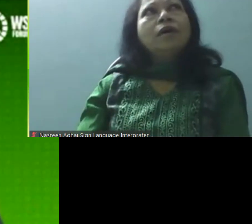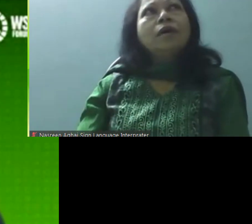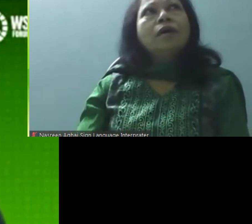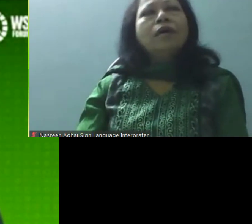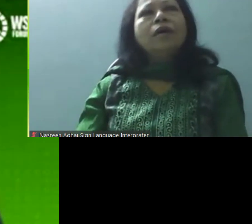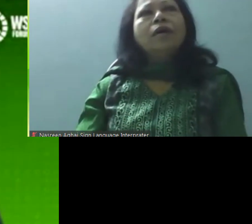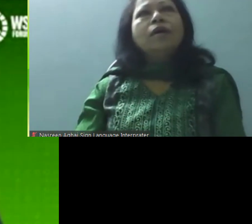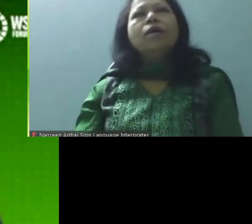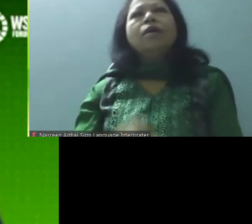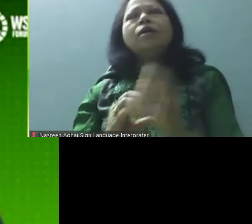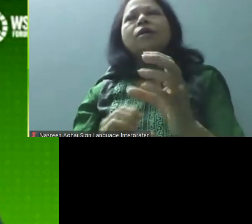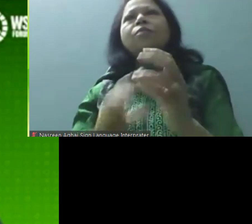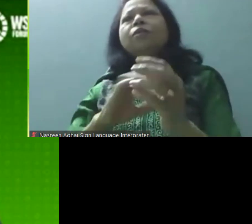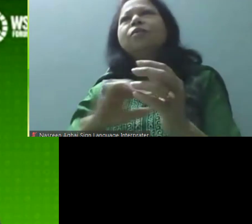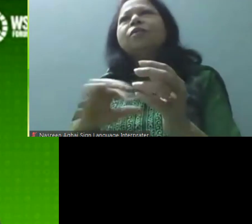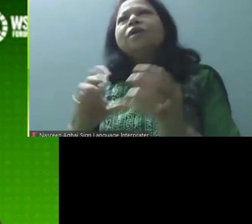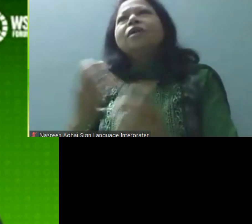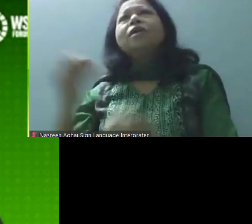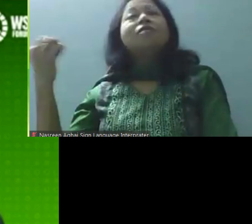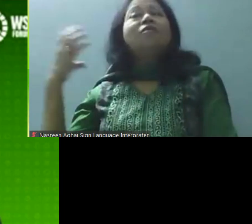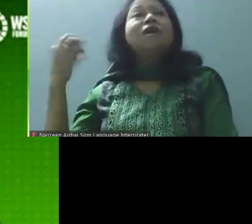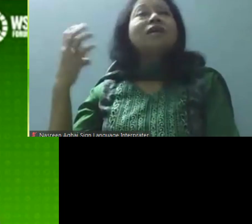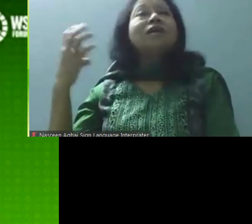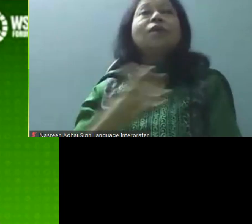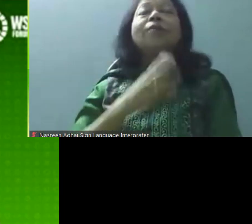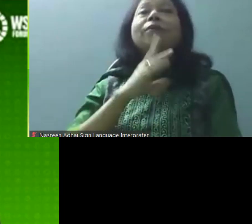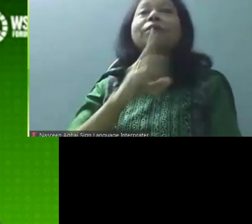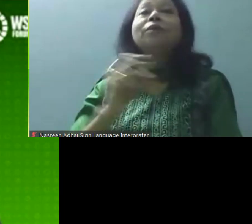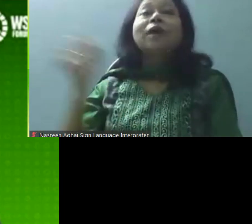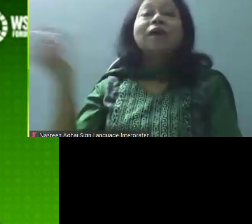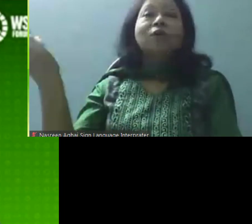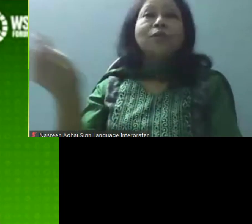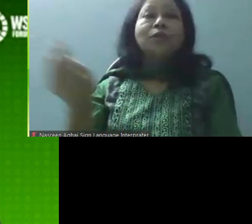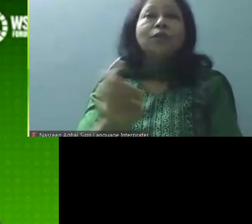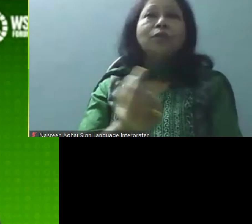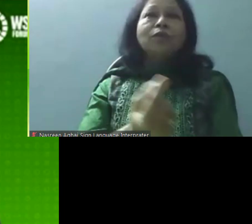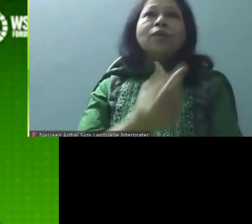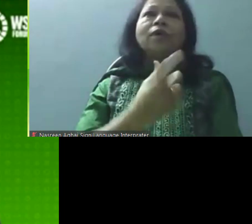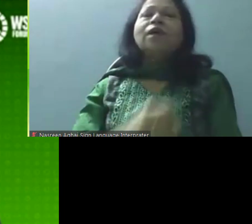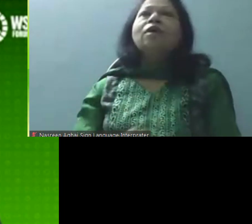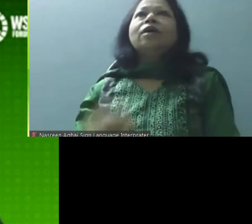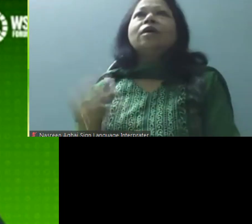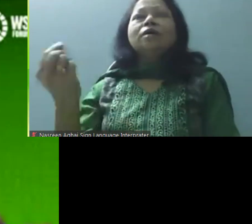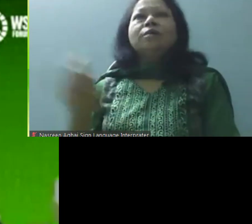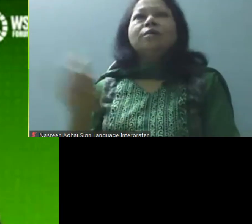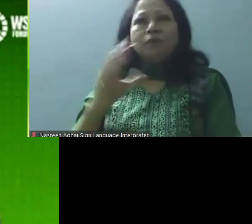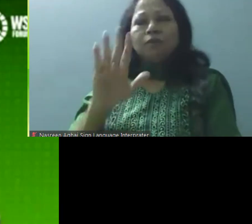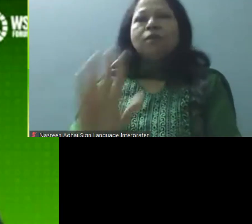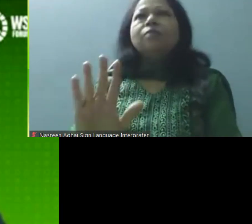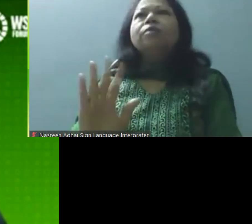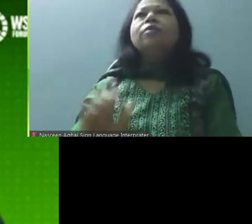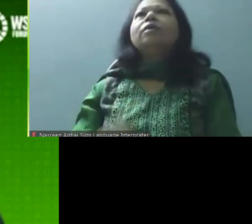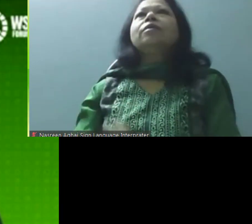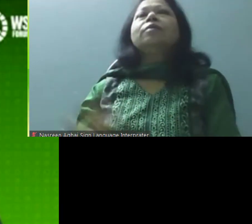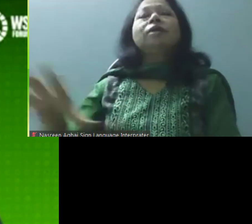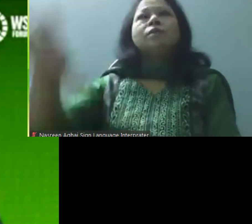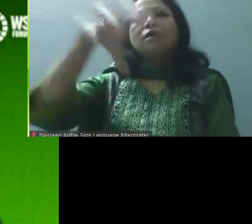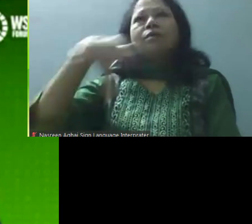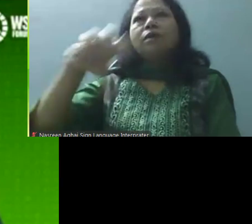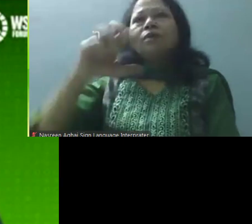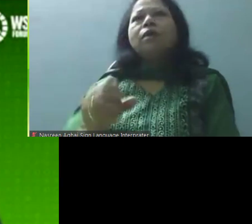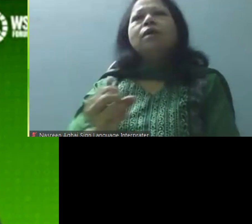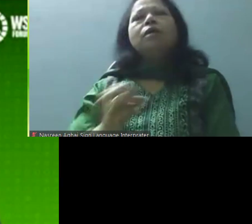computer voices to allow people without voices to speak in Urdu, and where they do exist, they're very tightly controlled. They're not made